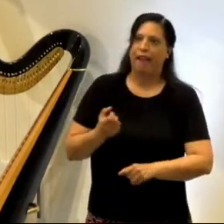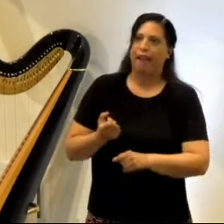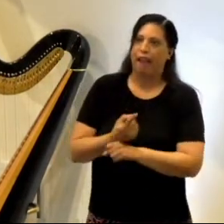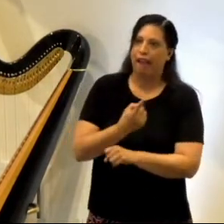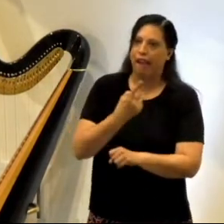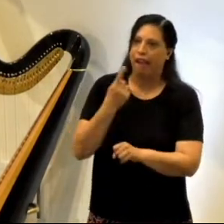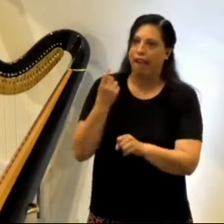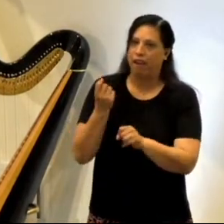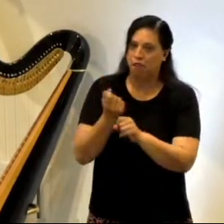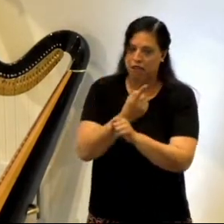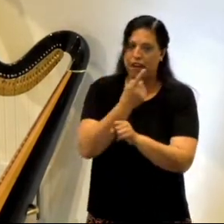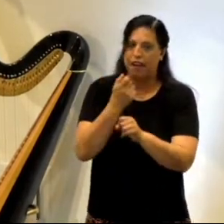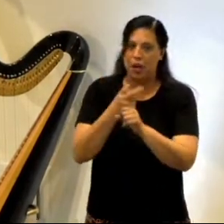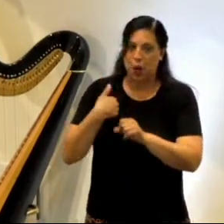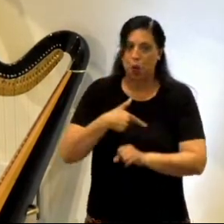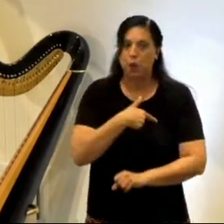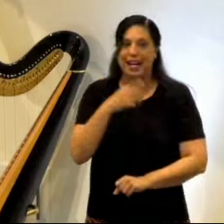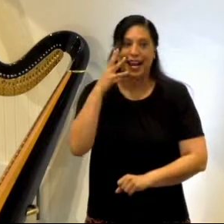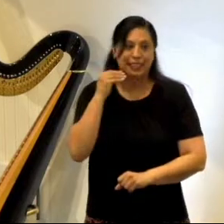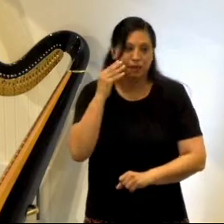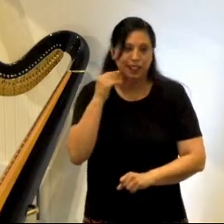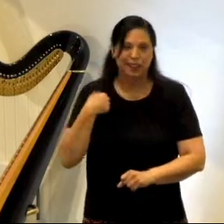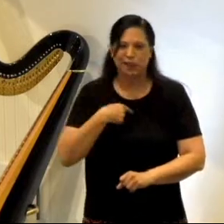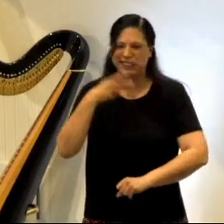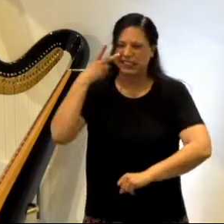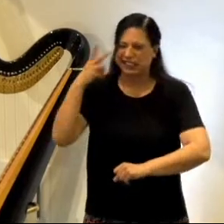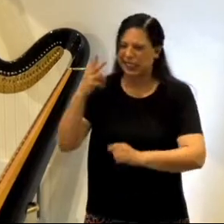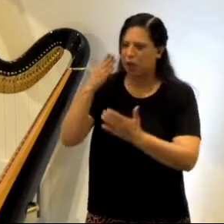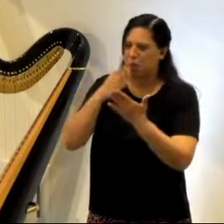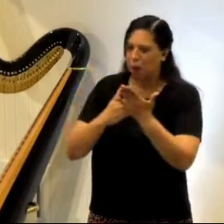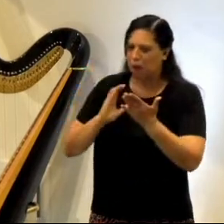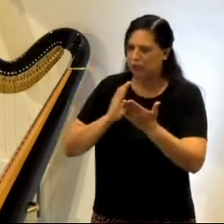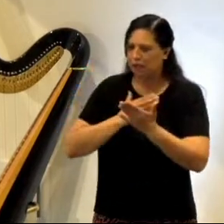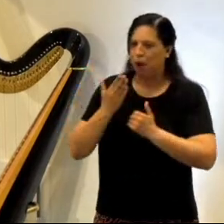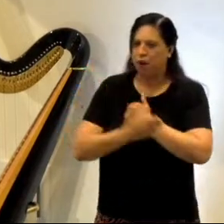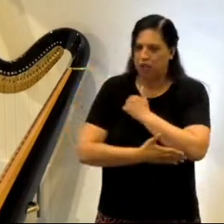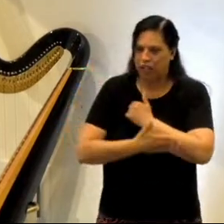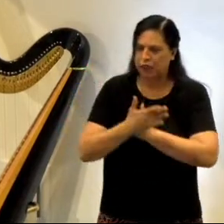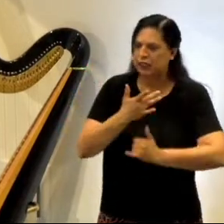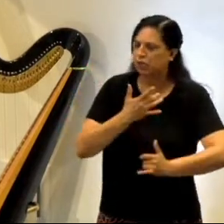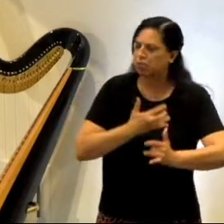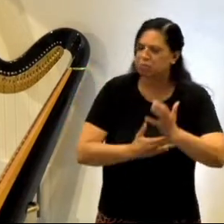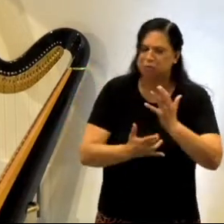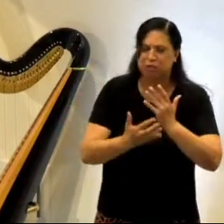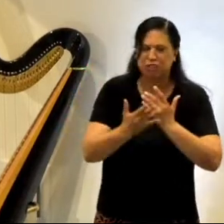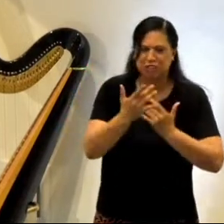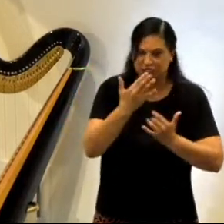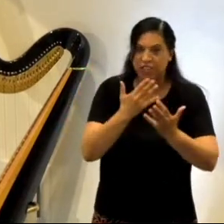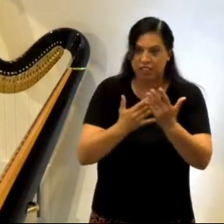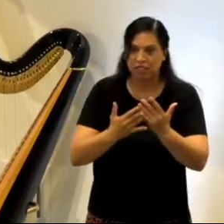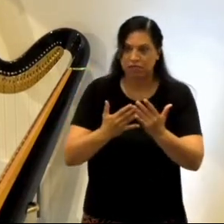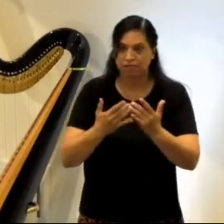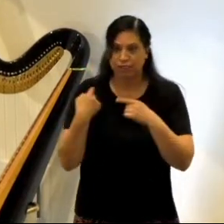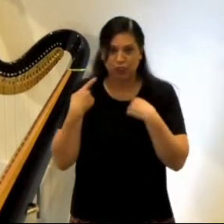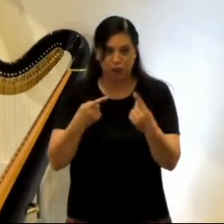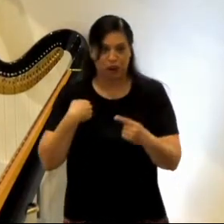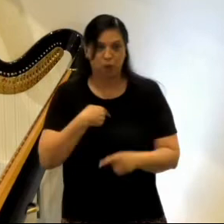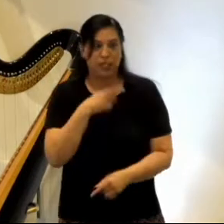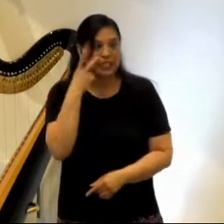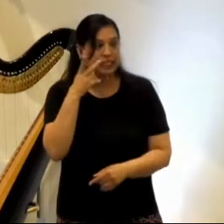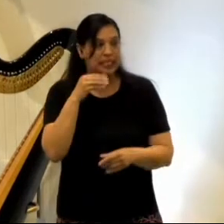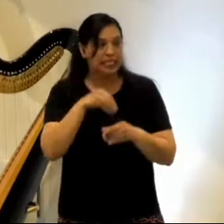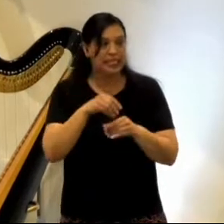year we go through this where we watch parts of our country go up in flames. So far, we've seen it in Arizona